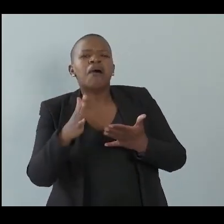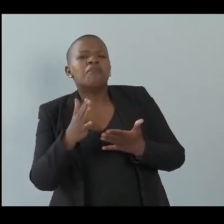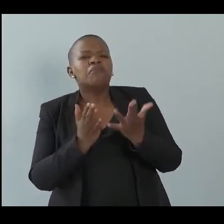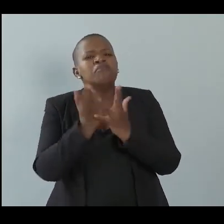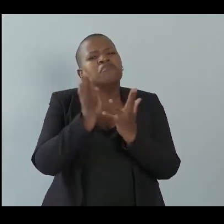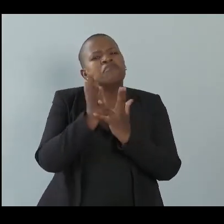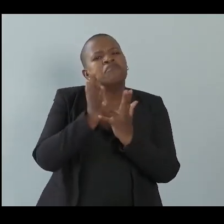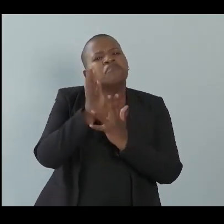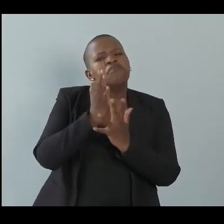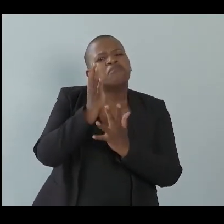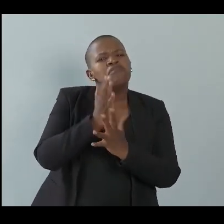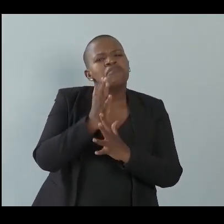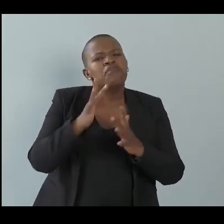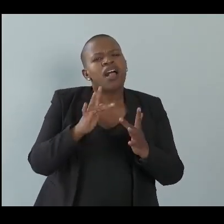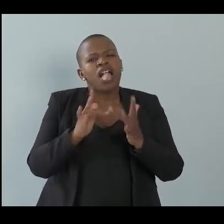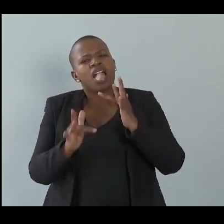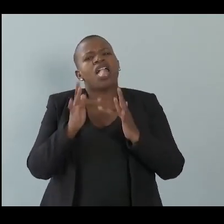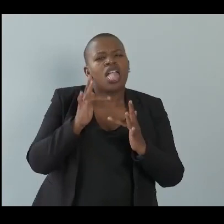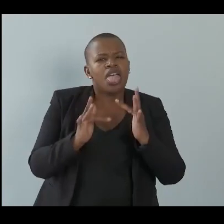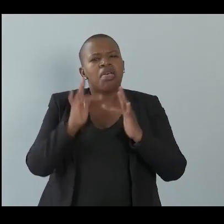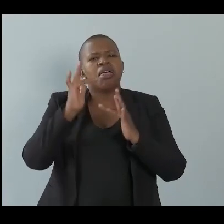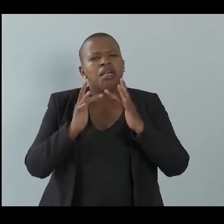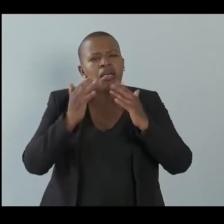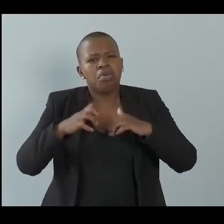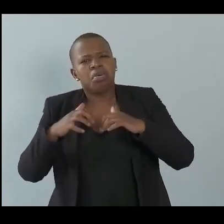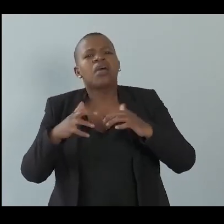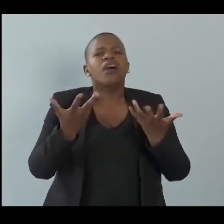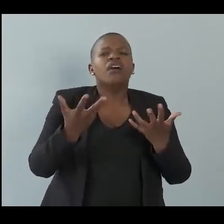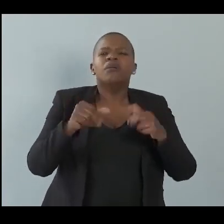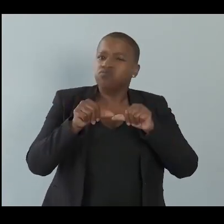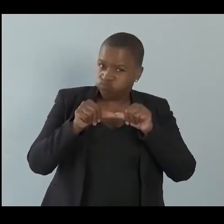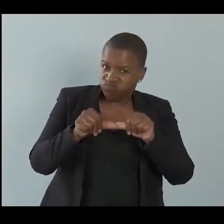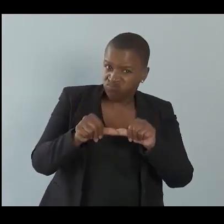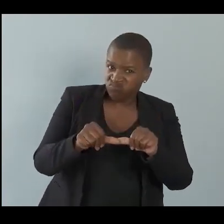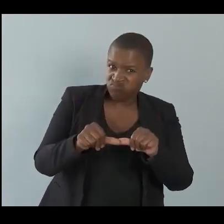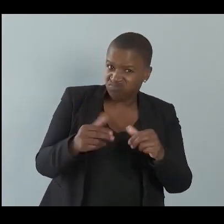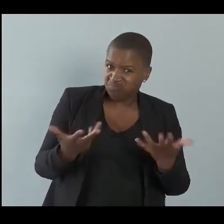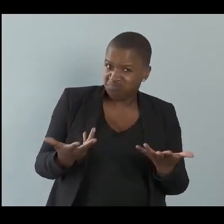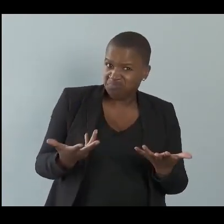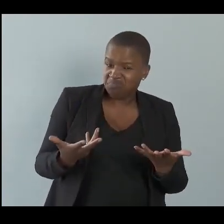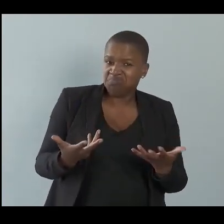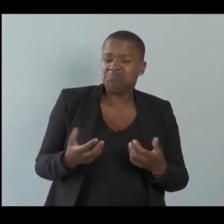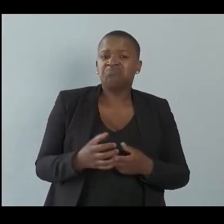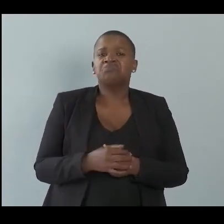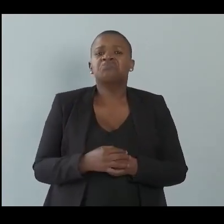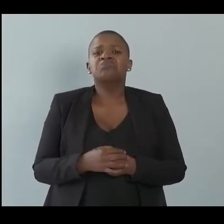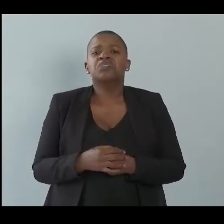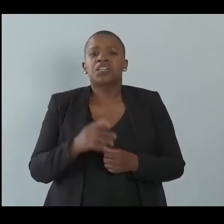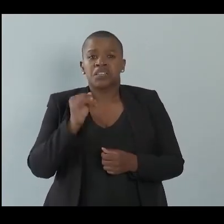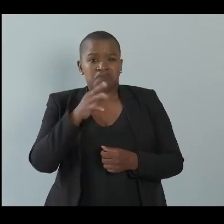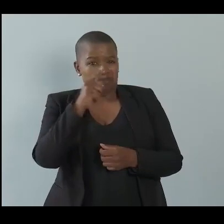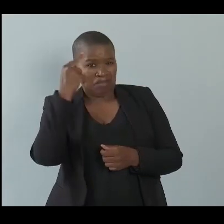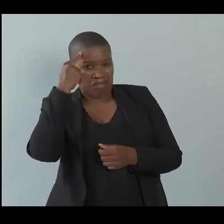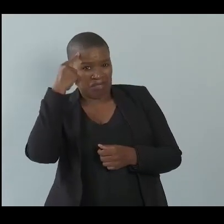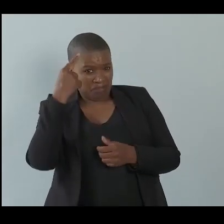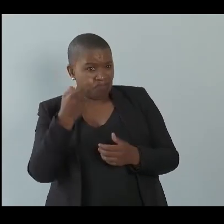already stated that, but Adam goes further to say, are they not just operating on autopilot? I want to make sure that we've given a level